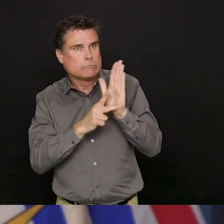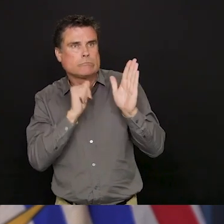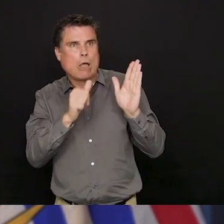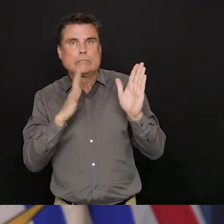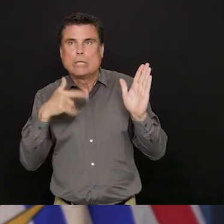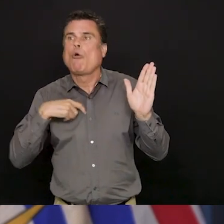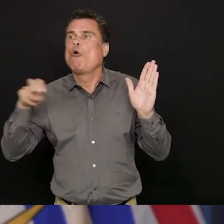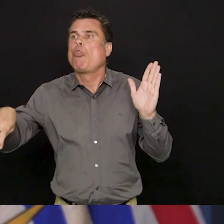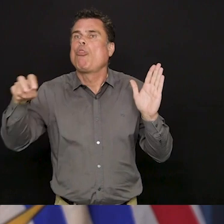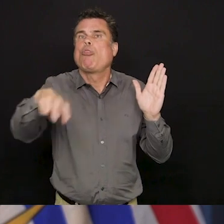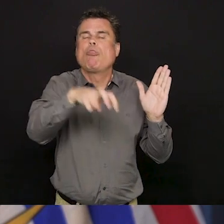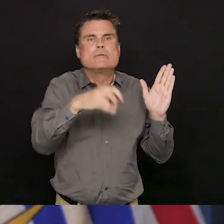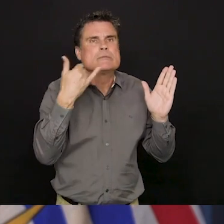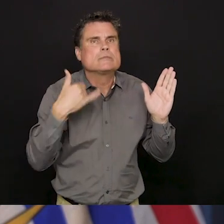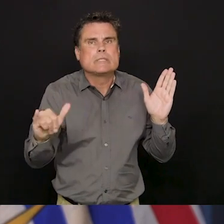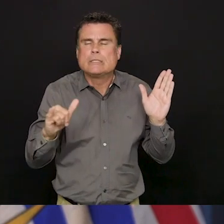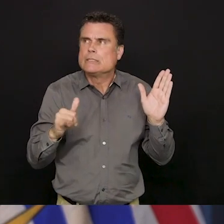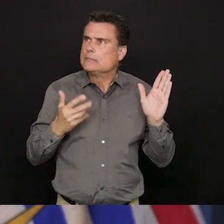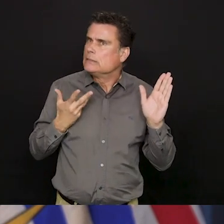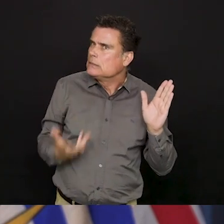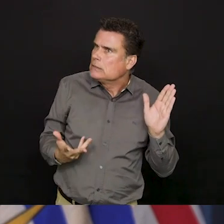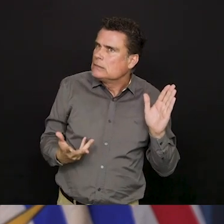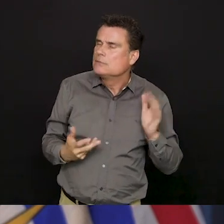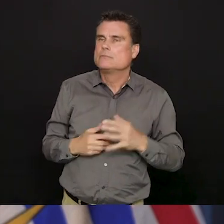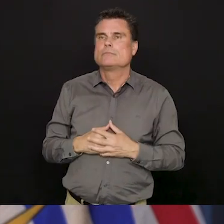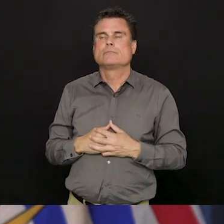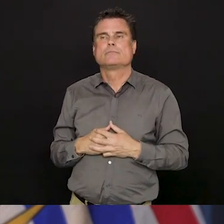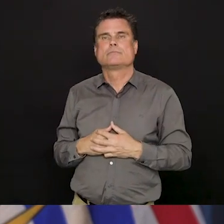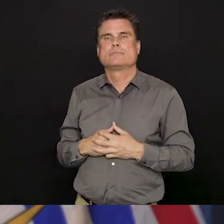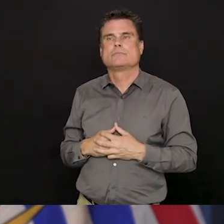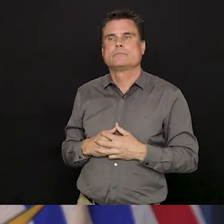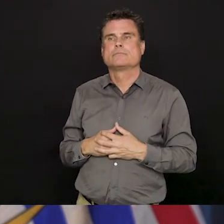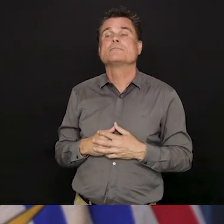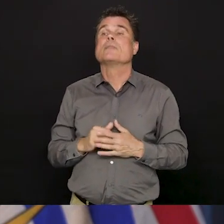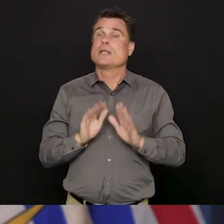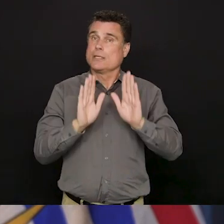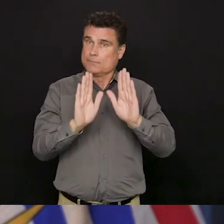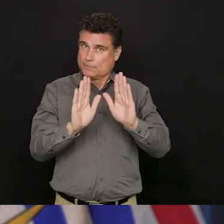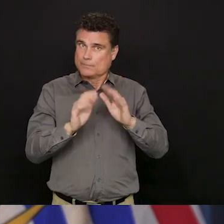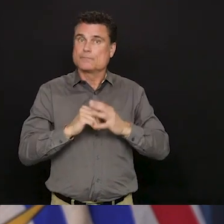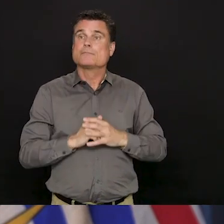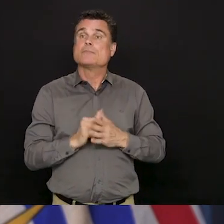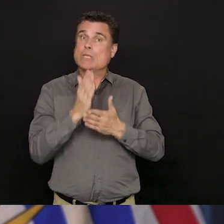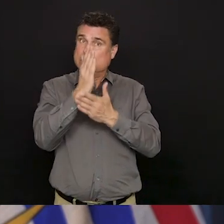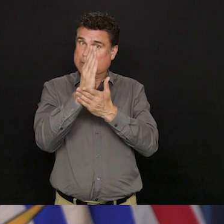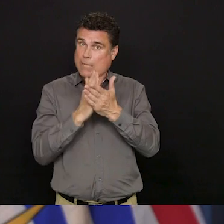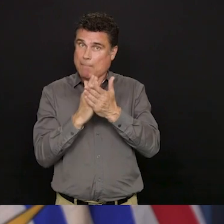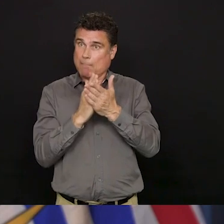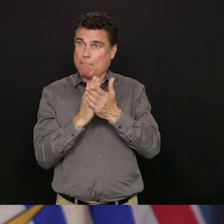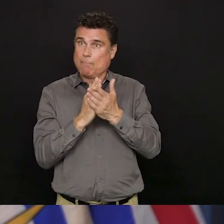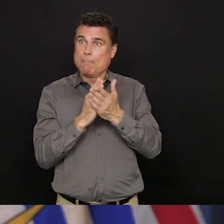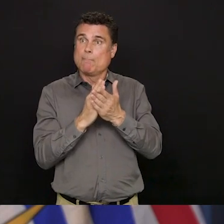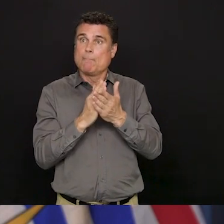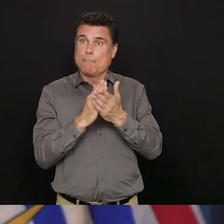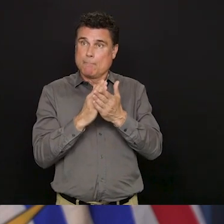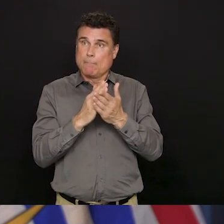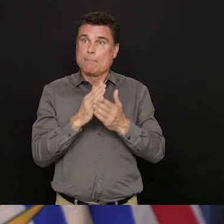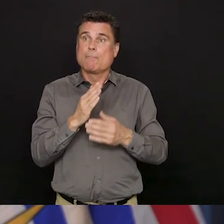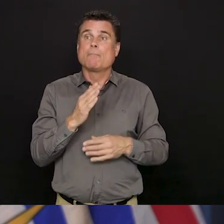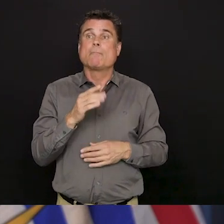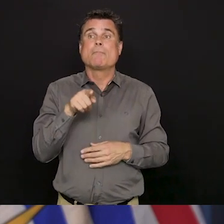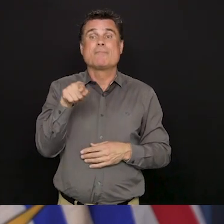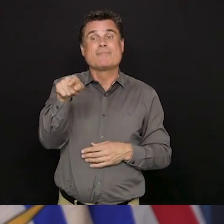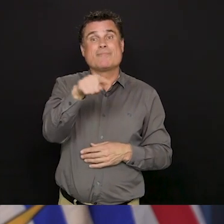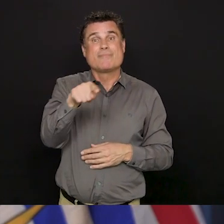we've said, it's quite complex. There are some people who are not part of this. So for example, we know doctors go